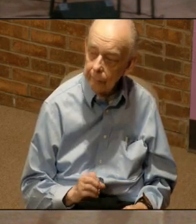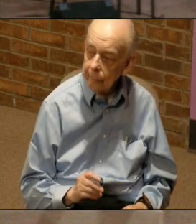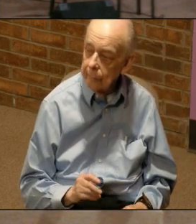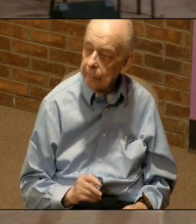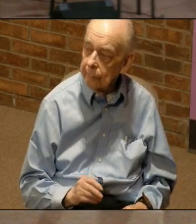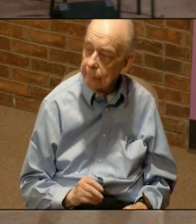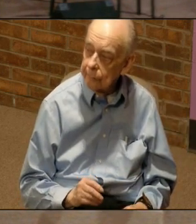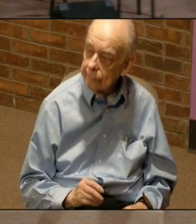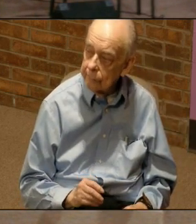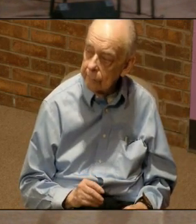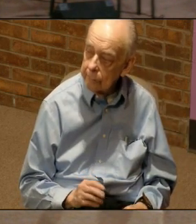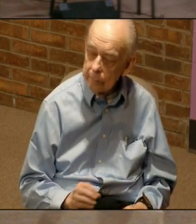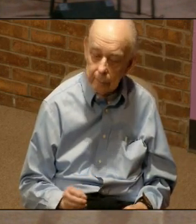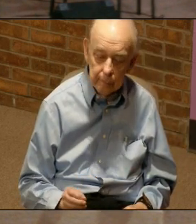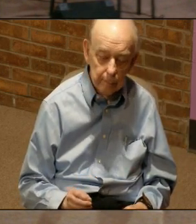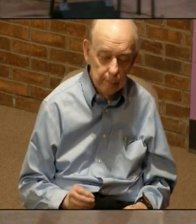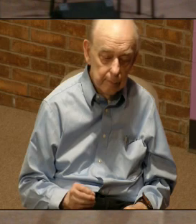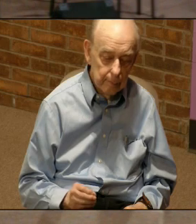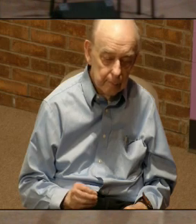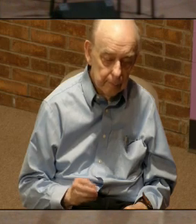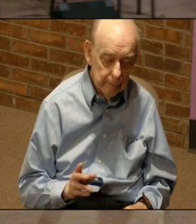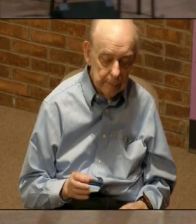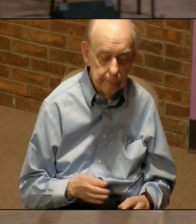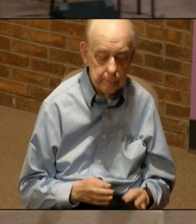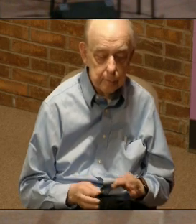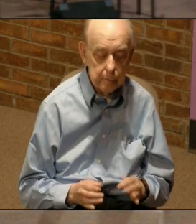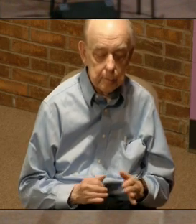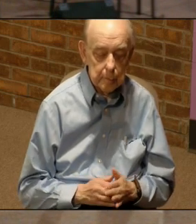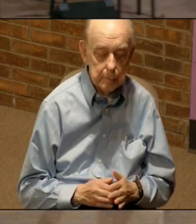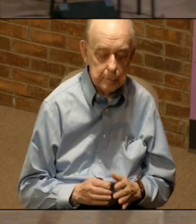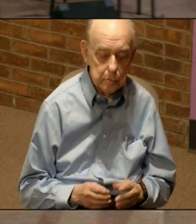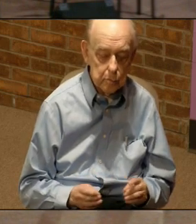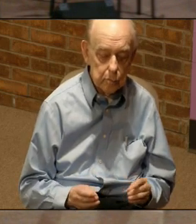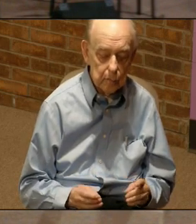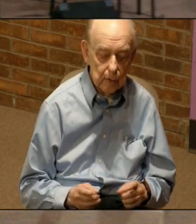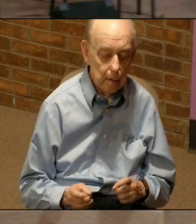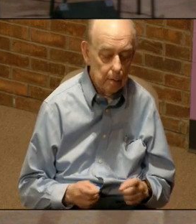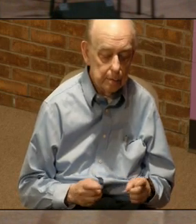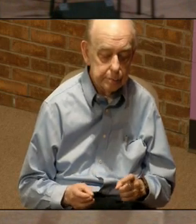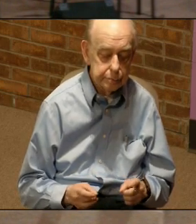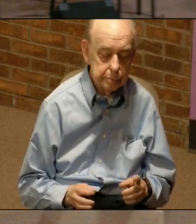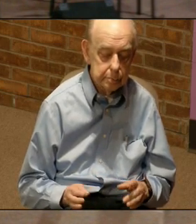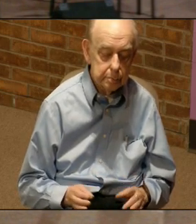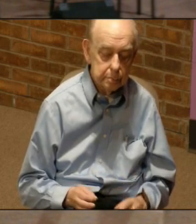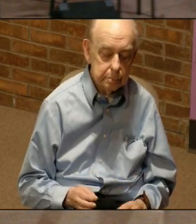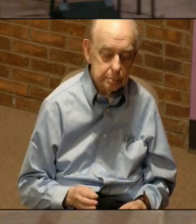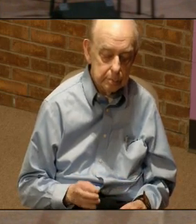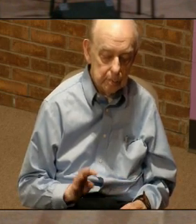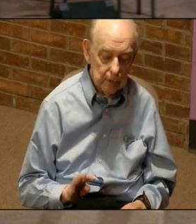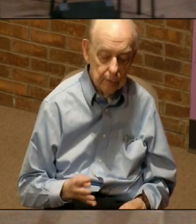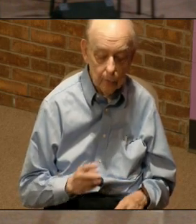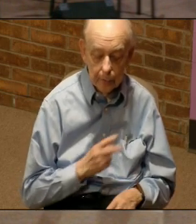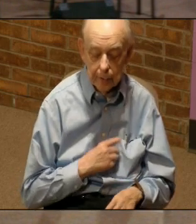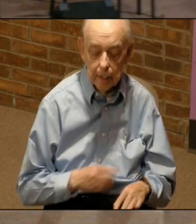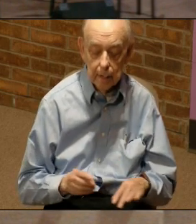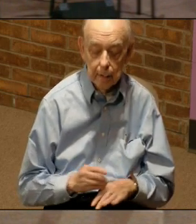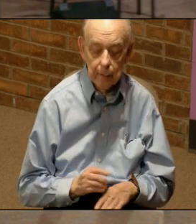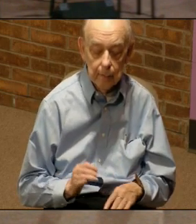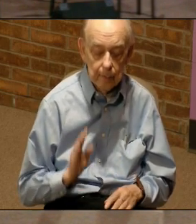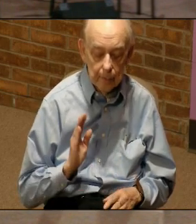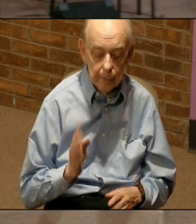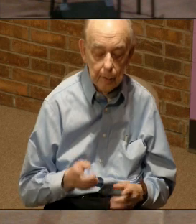Okay? And so he explains that it's during the reign of this 4th one that this was going to